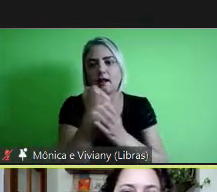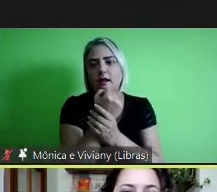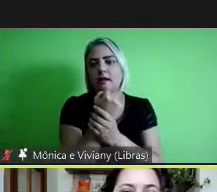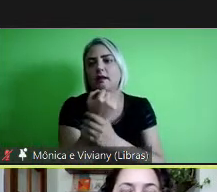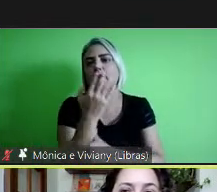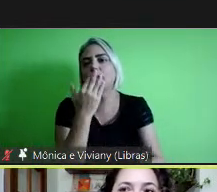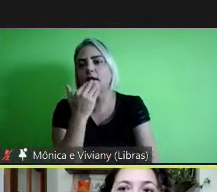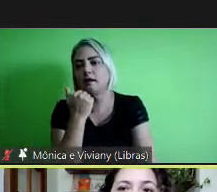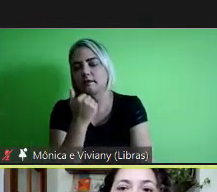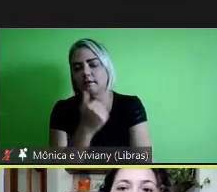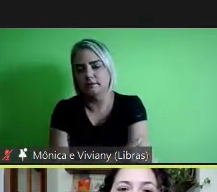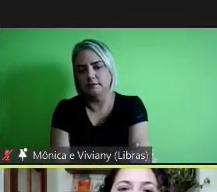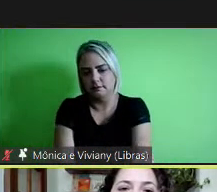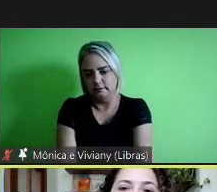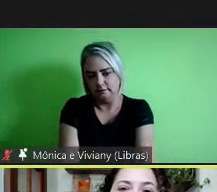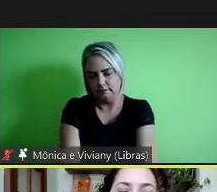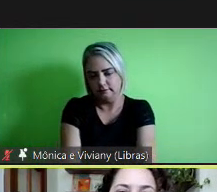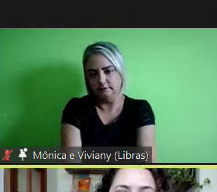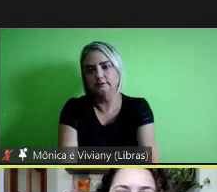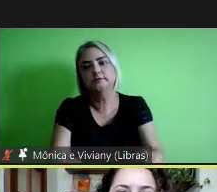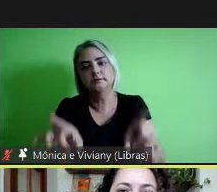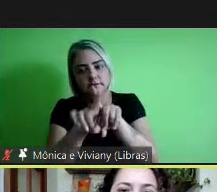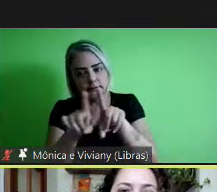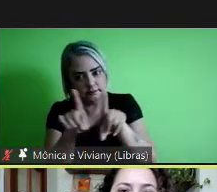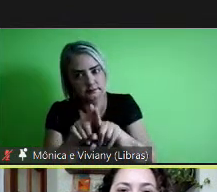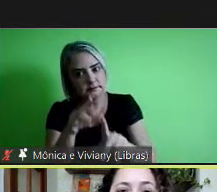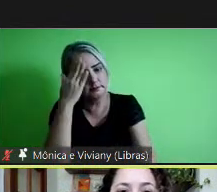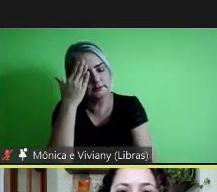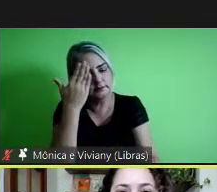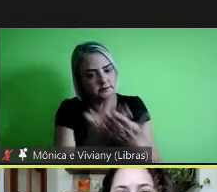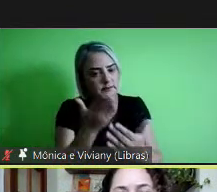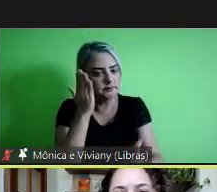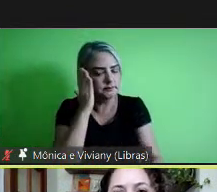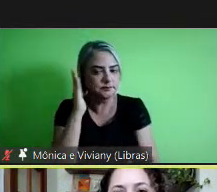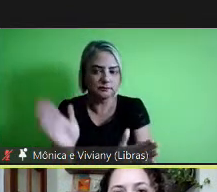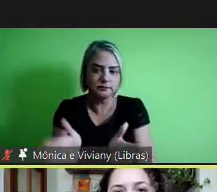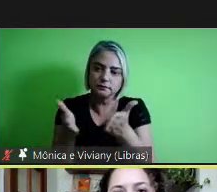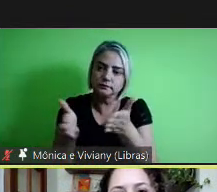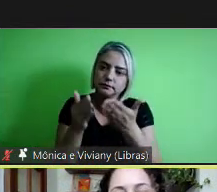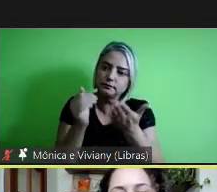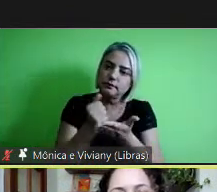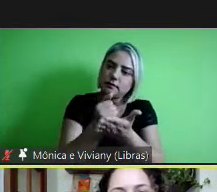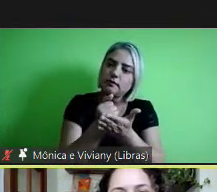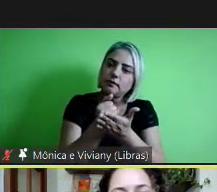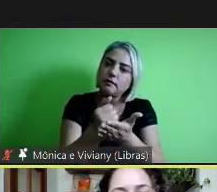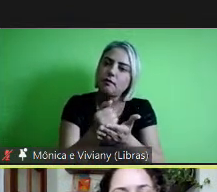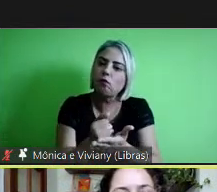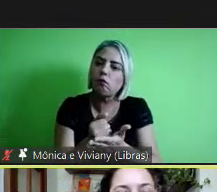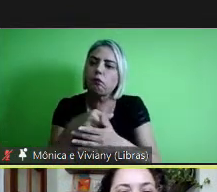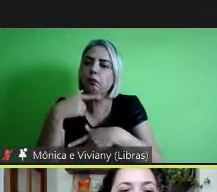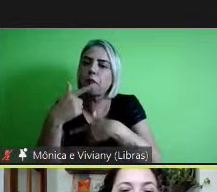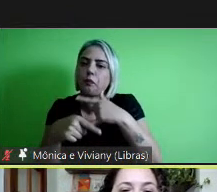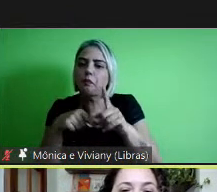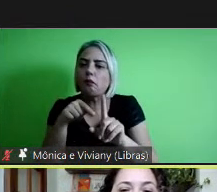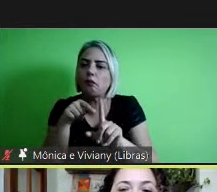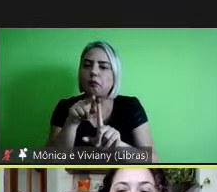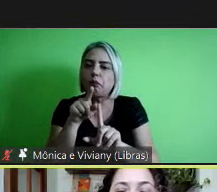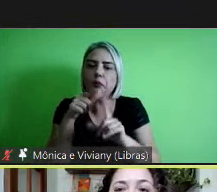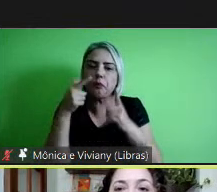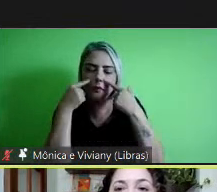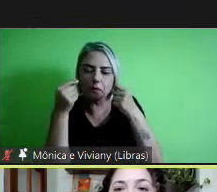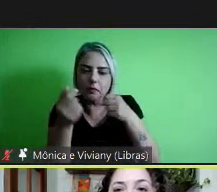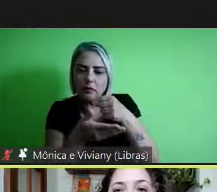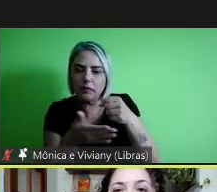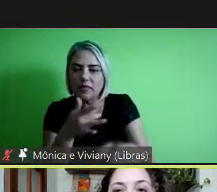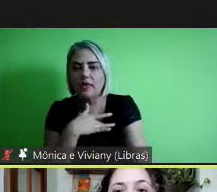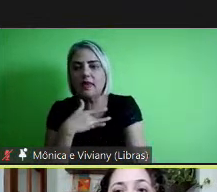sectors and that work towards food security. And besides this recognition and support for this kind of action in